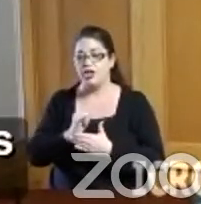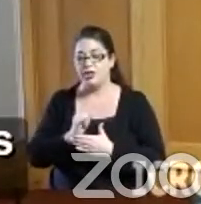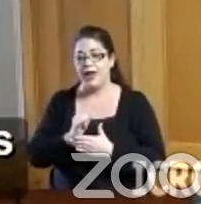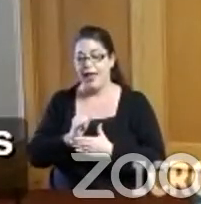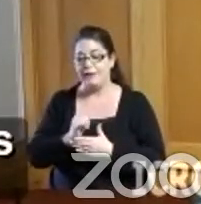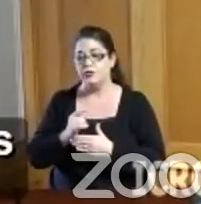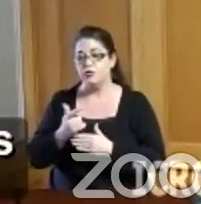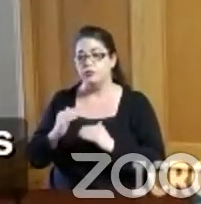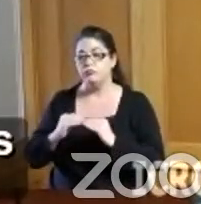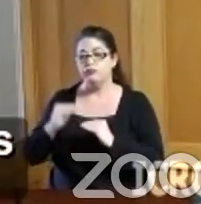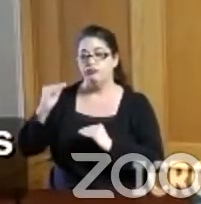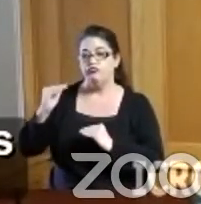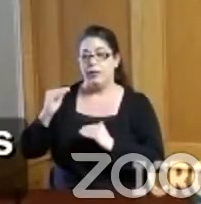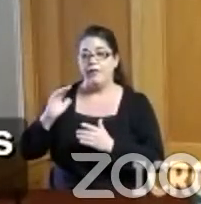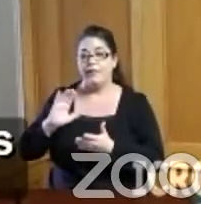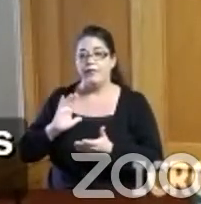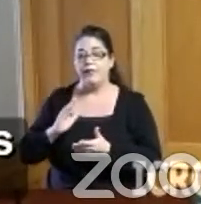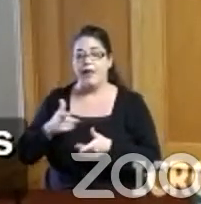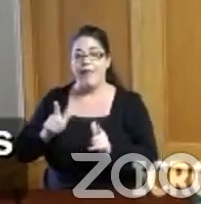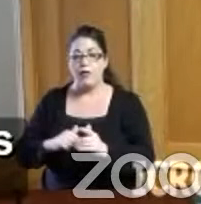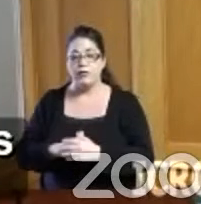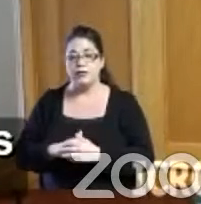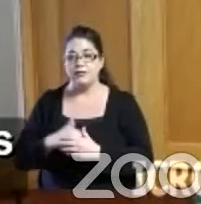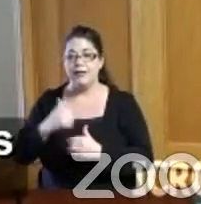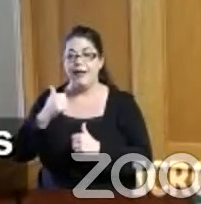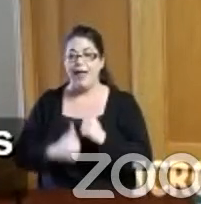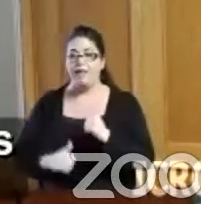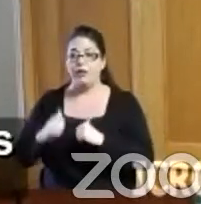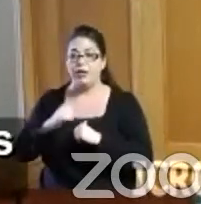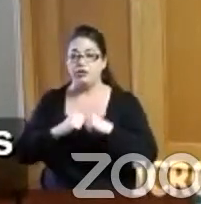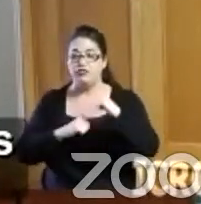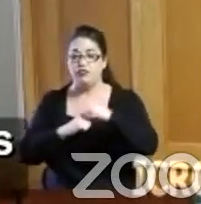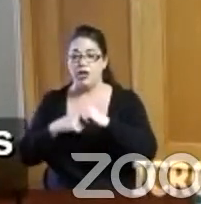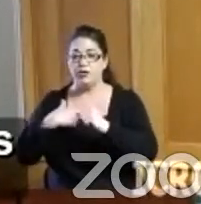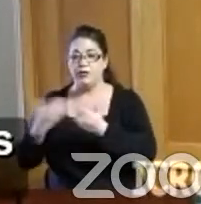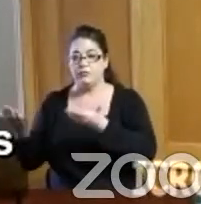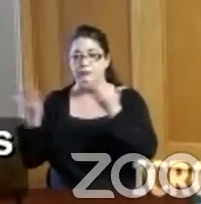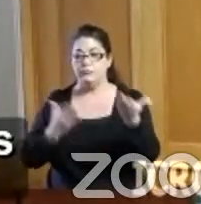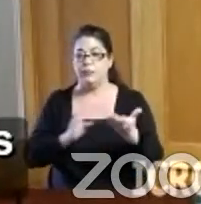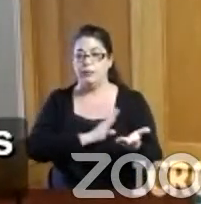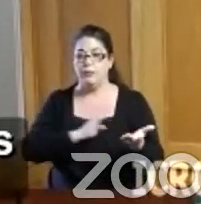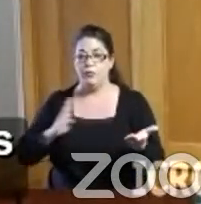And every construction legislation needs to come to the board.